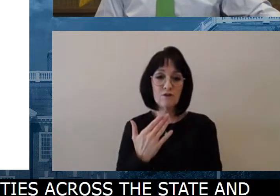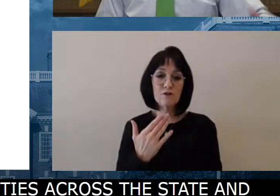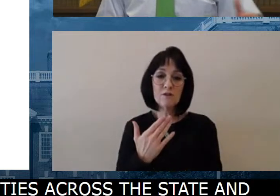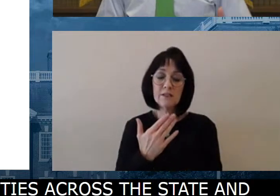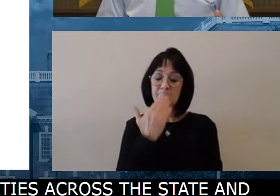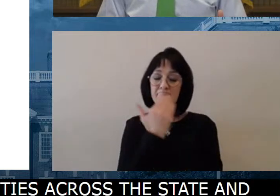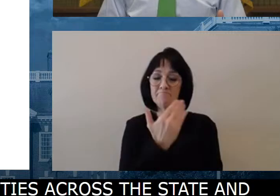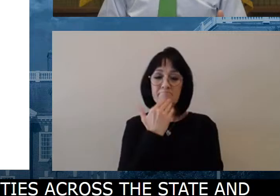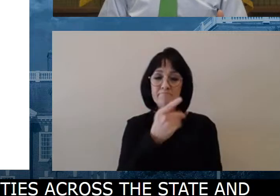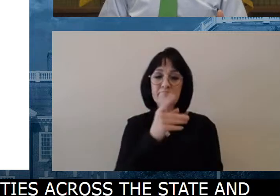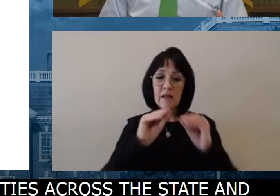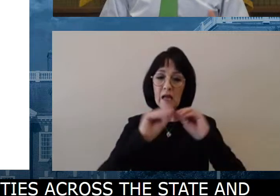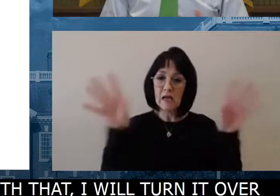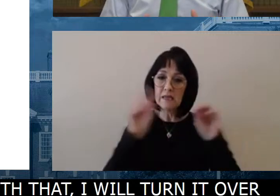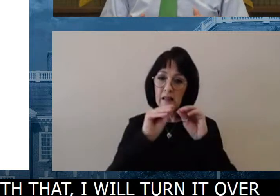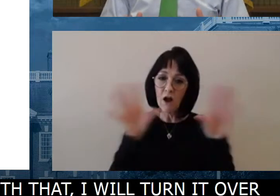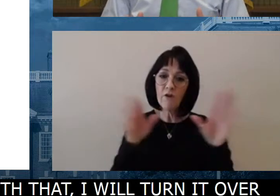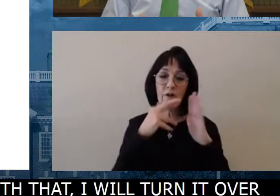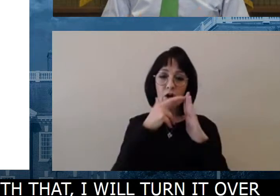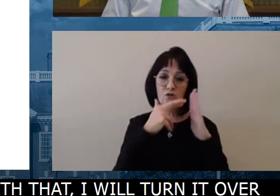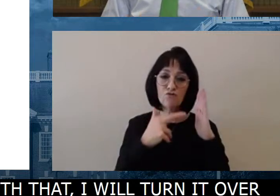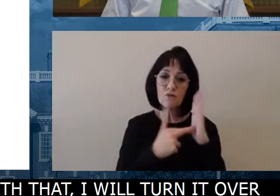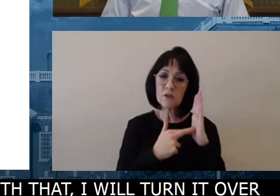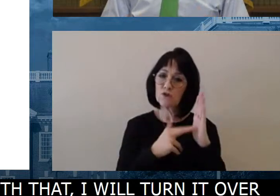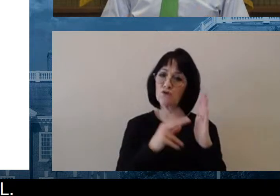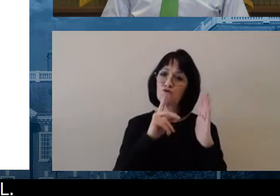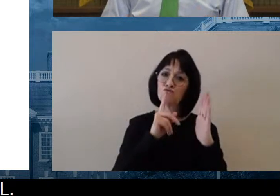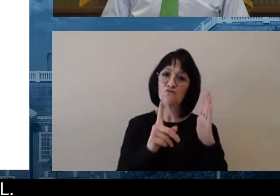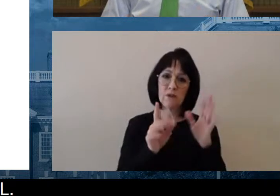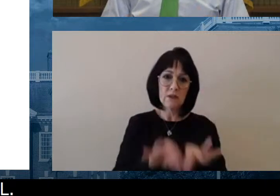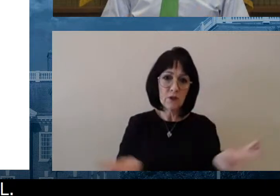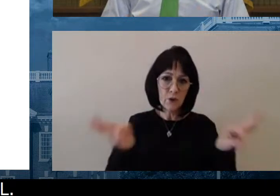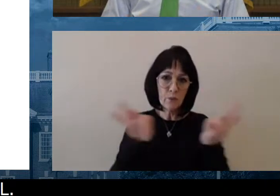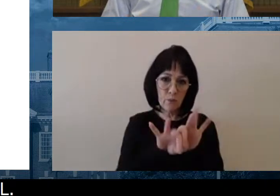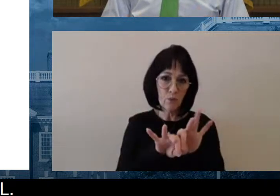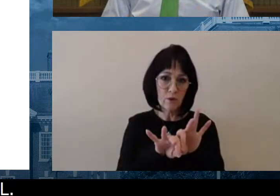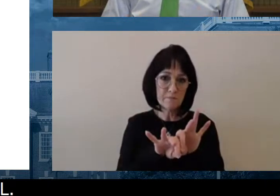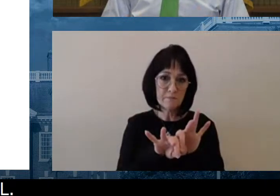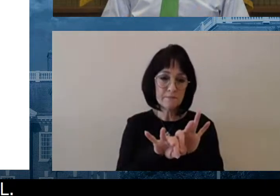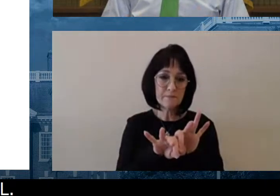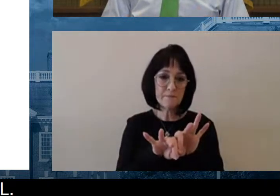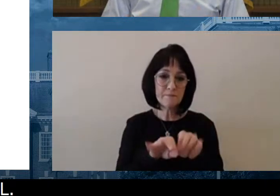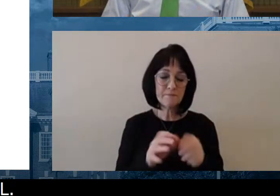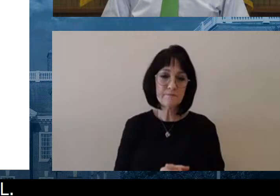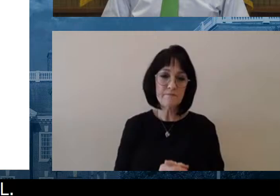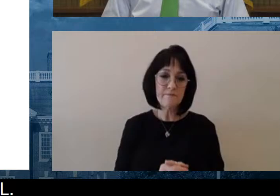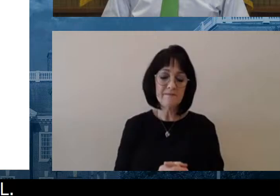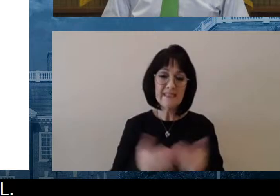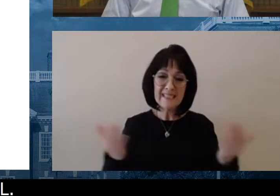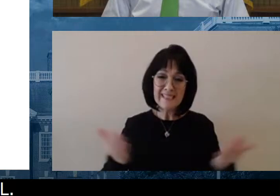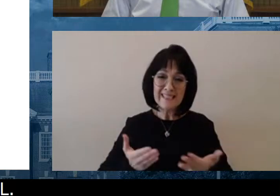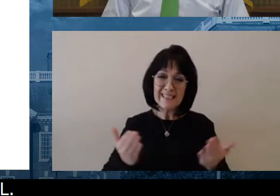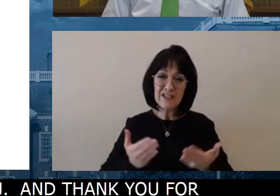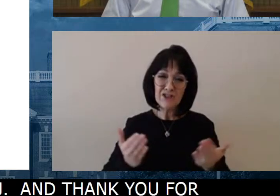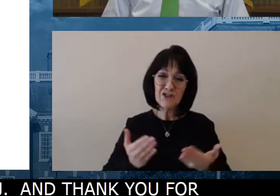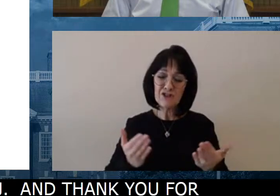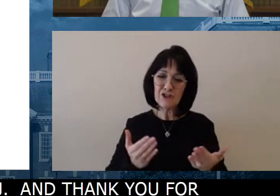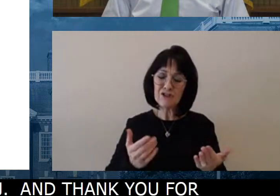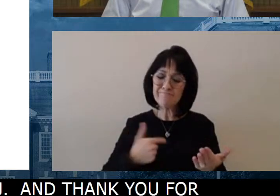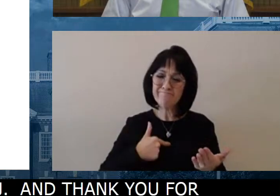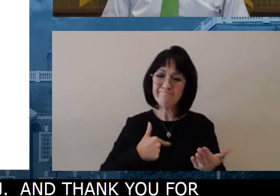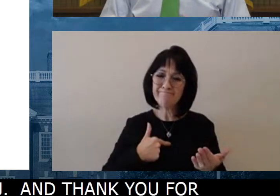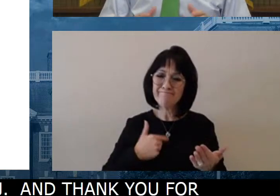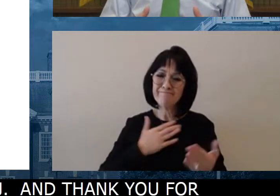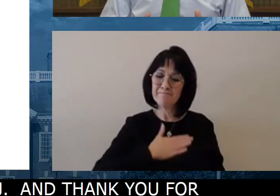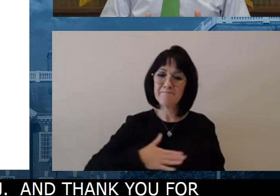the registration process, which really is a critical step here that needs to be followed. It enables